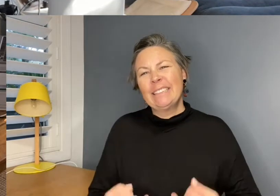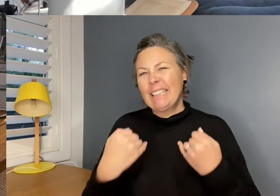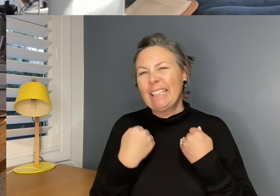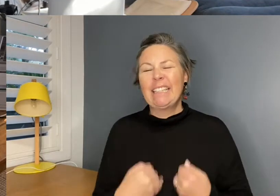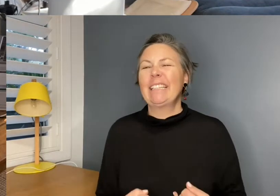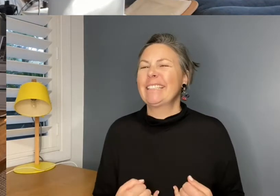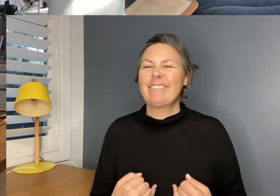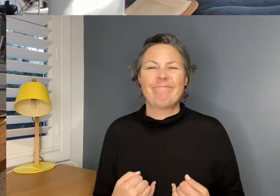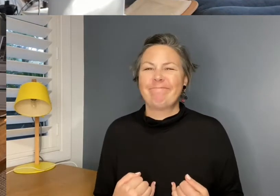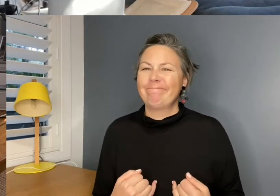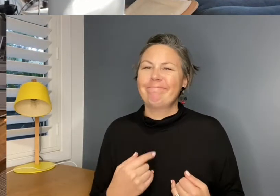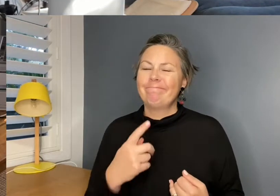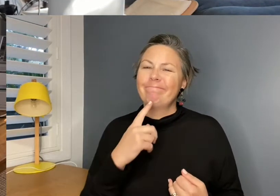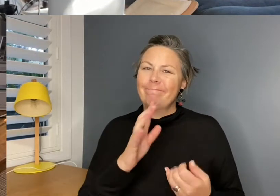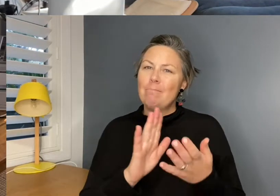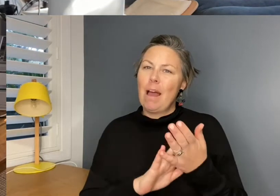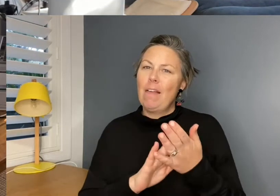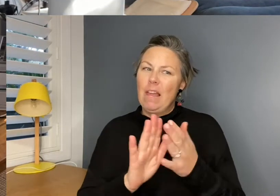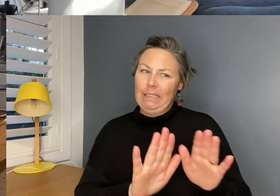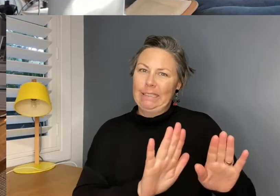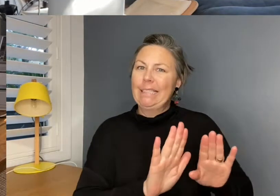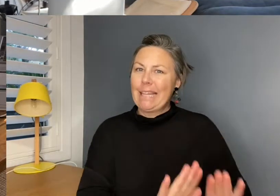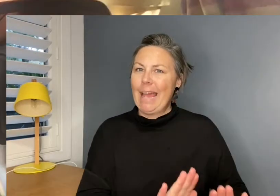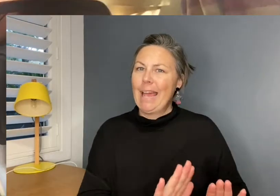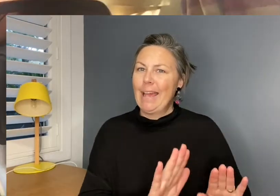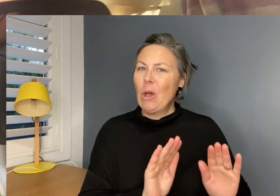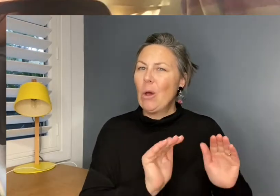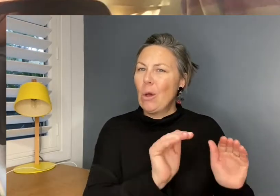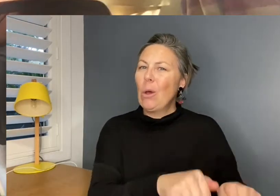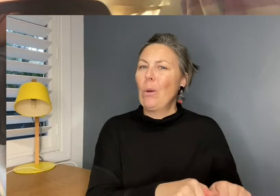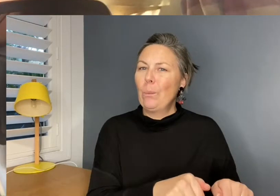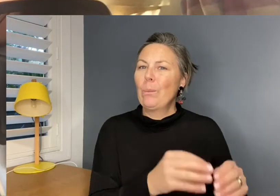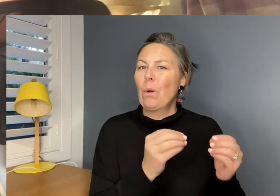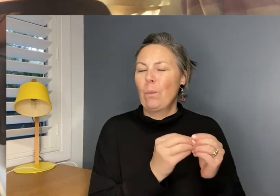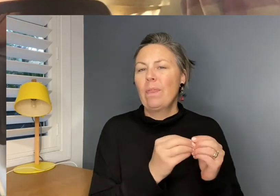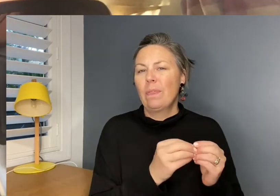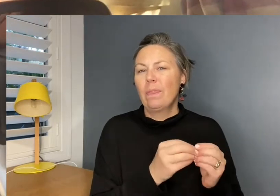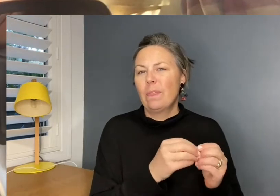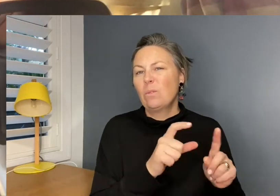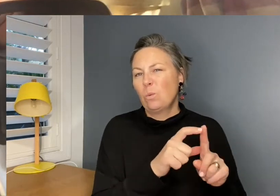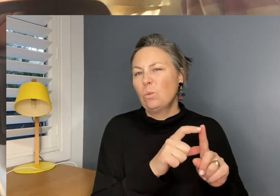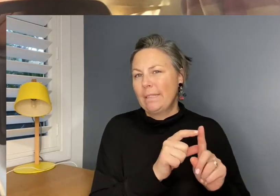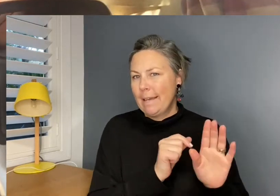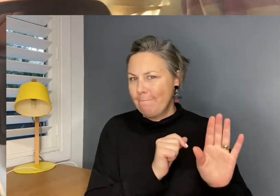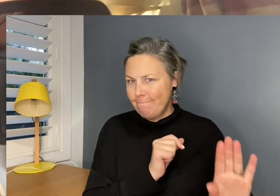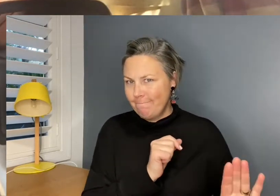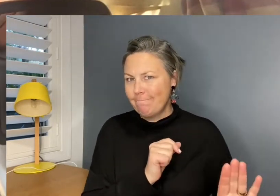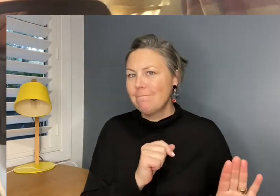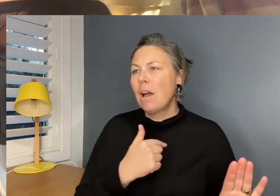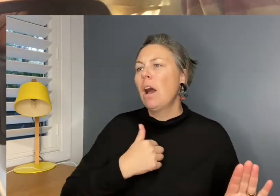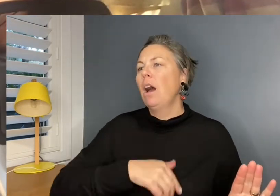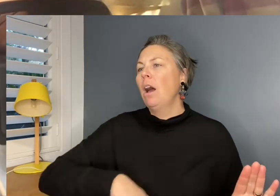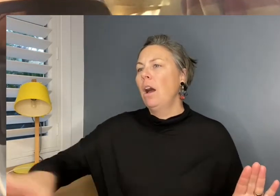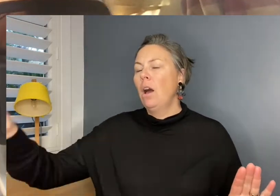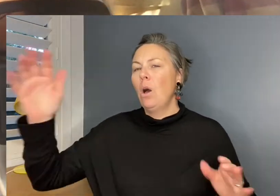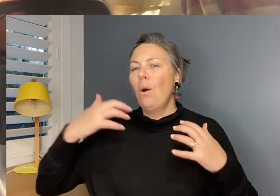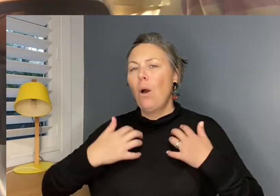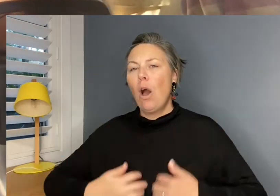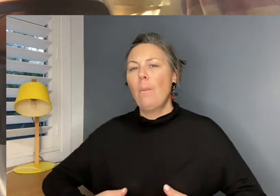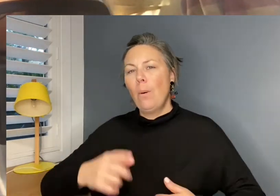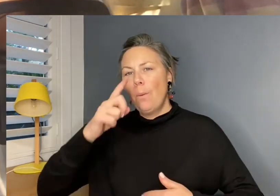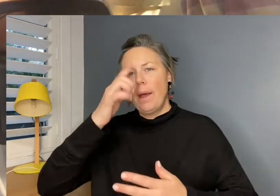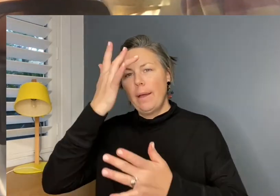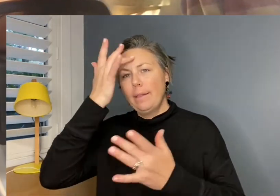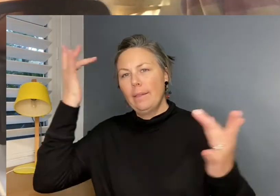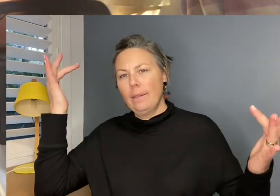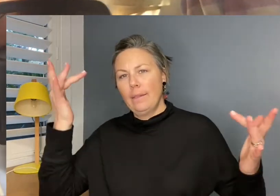But because Honey was so sick, I just felt like it was the best option to have her at home with Honey, so I